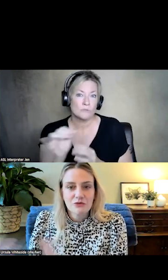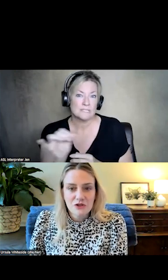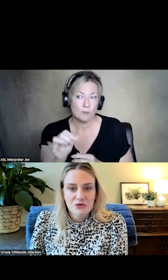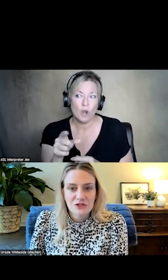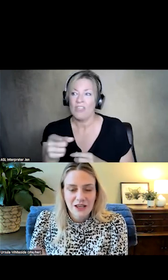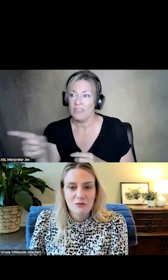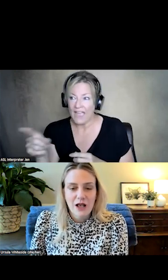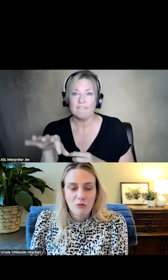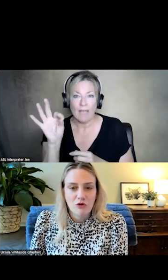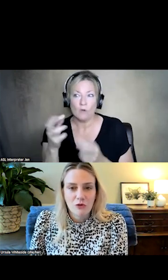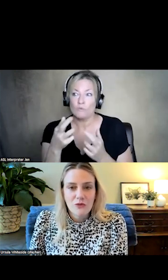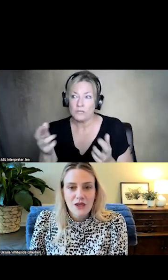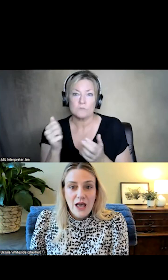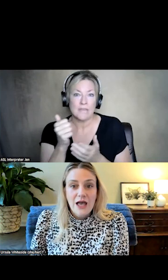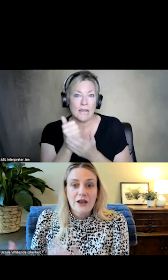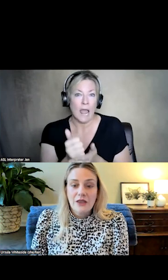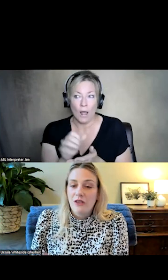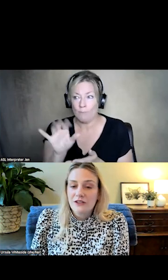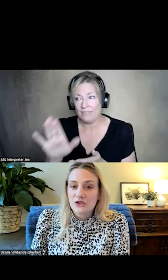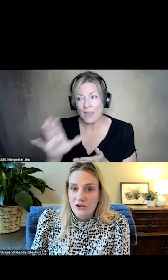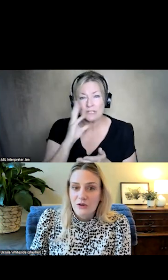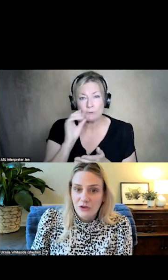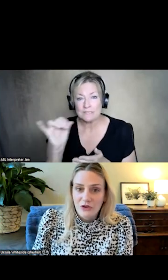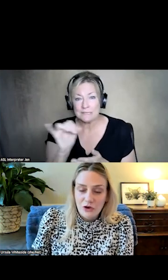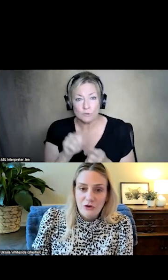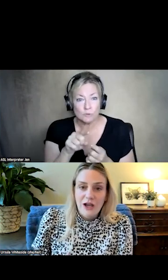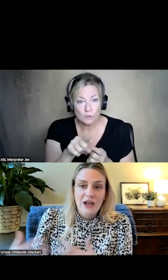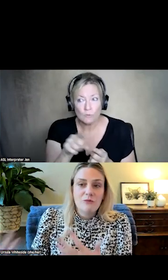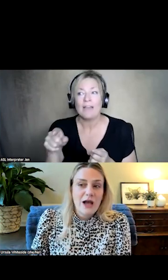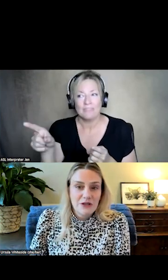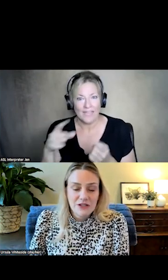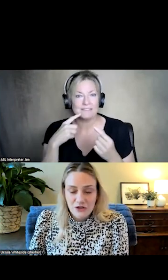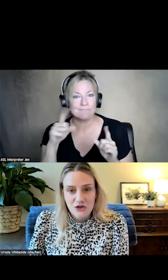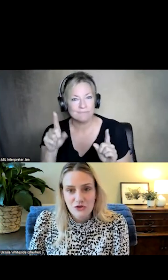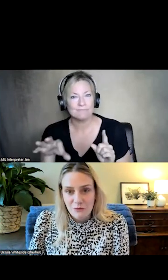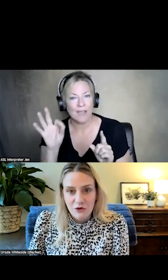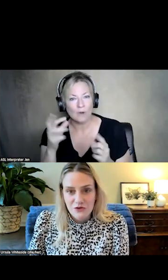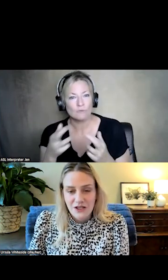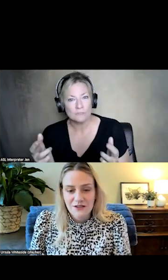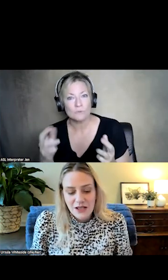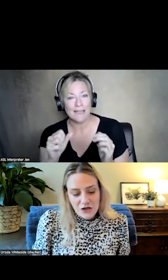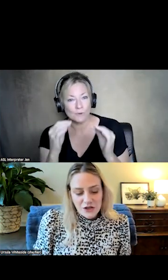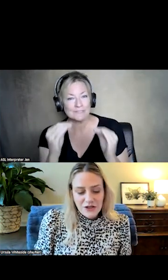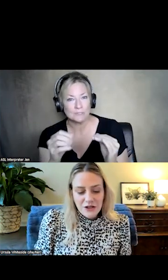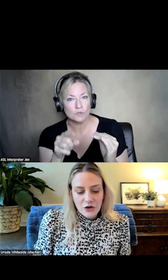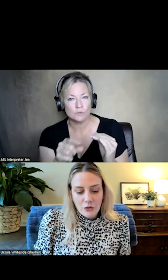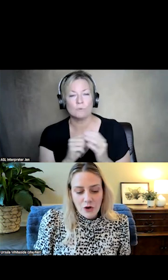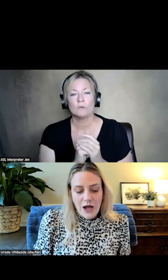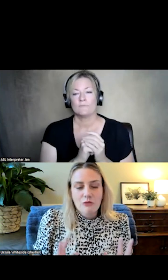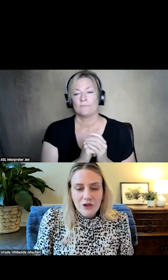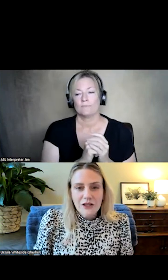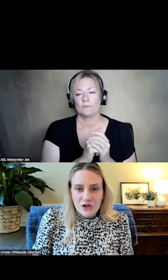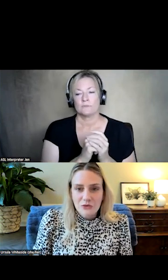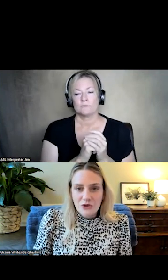found some resources that can be helpful. And I'd like to share them with you. I'd be happy to teach you some of those things. So